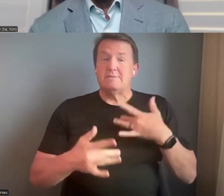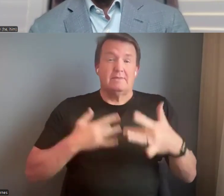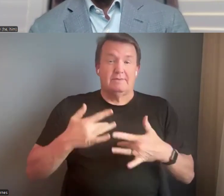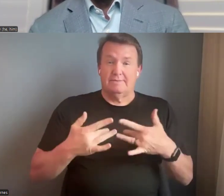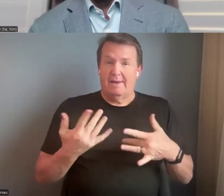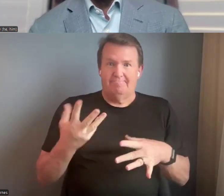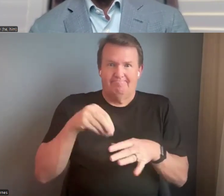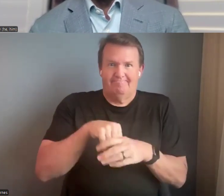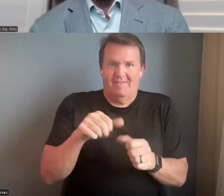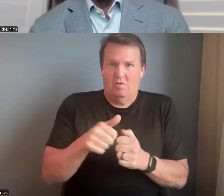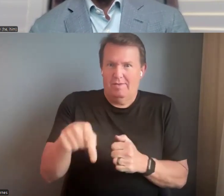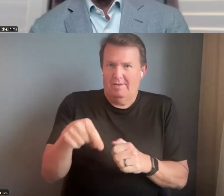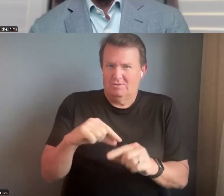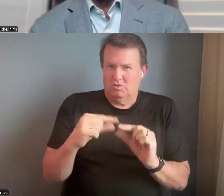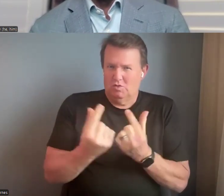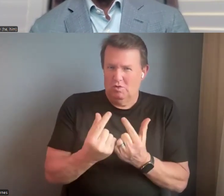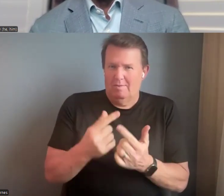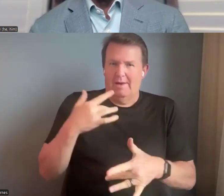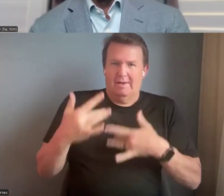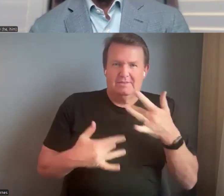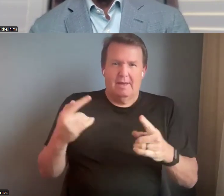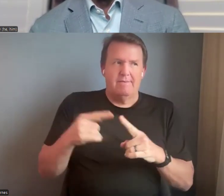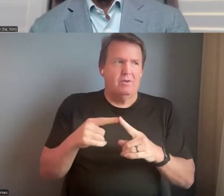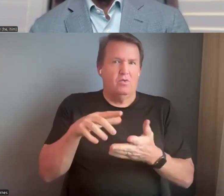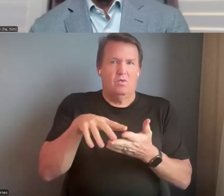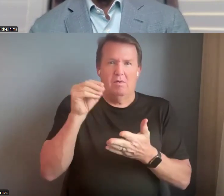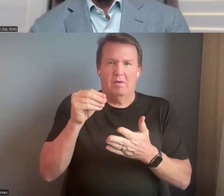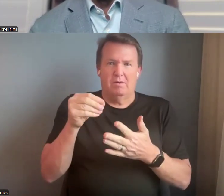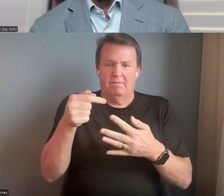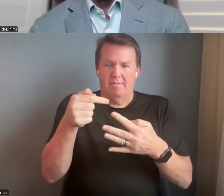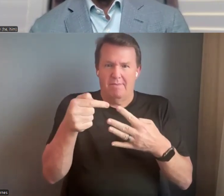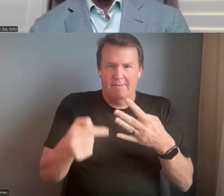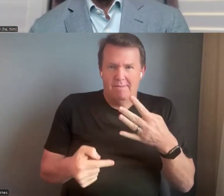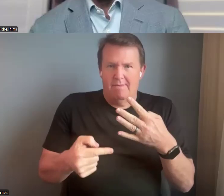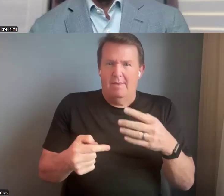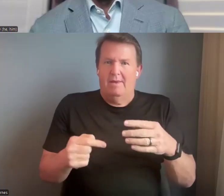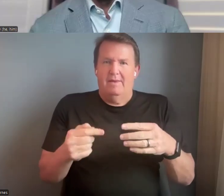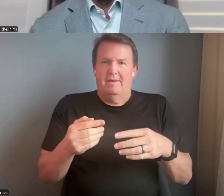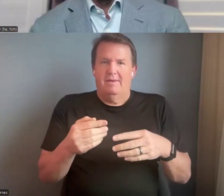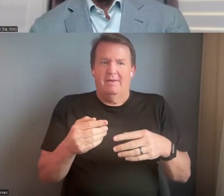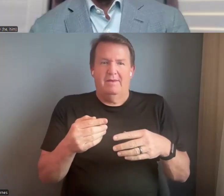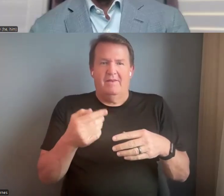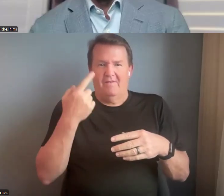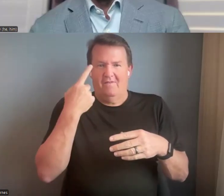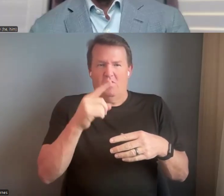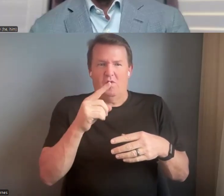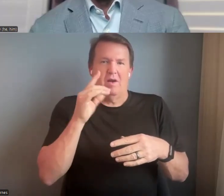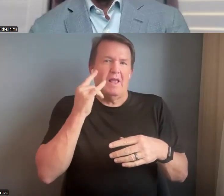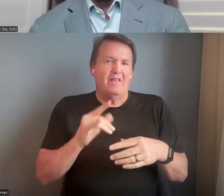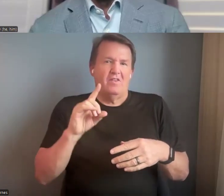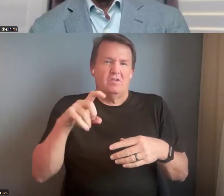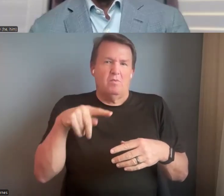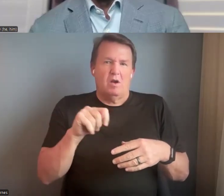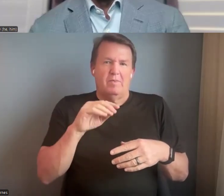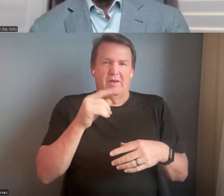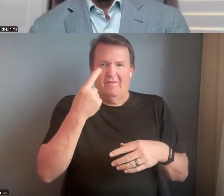and excited to learn all the things that the California Department of Aging is doing. As mentioned, I am